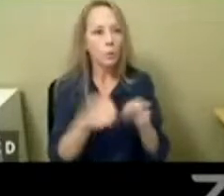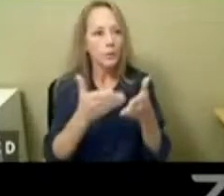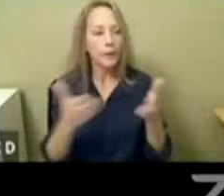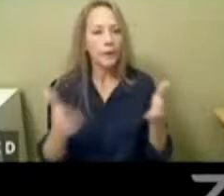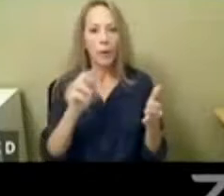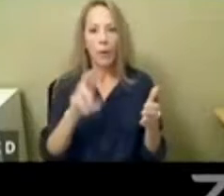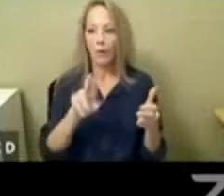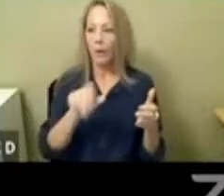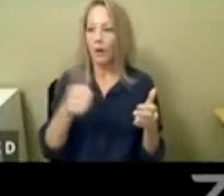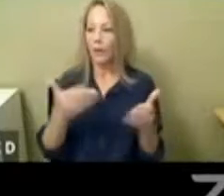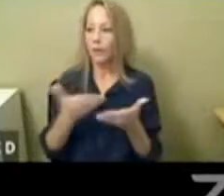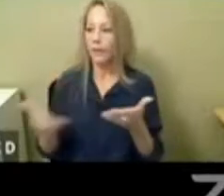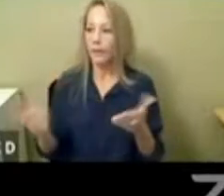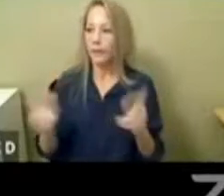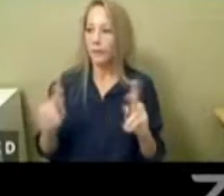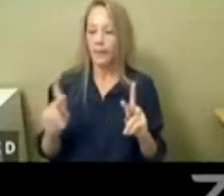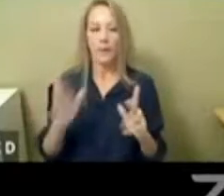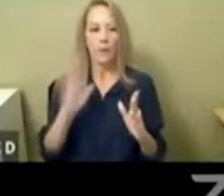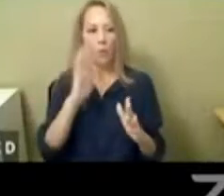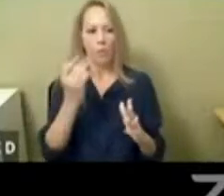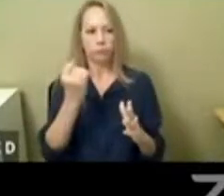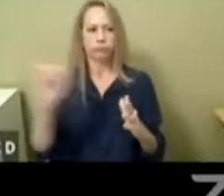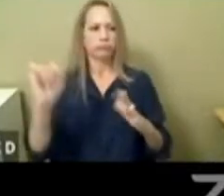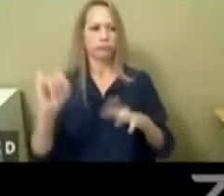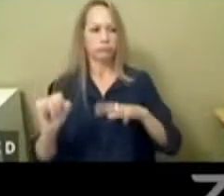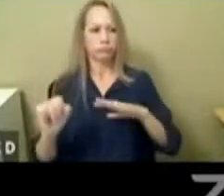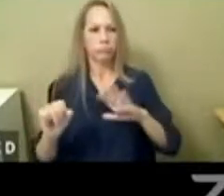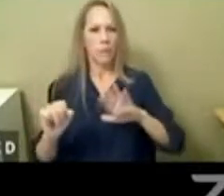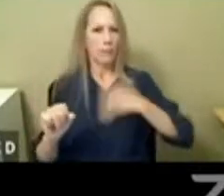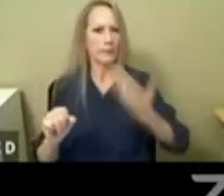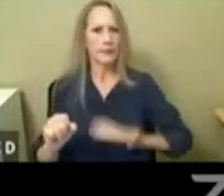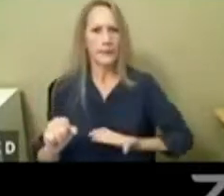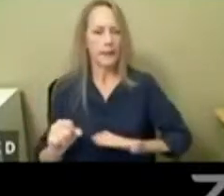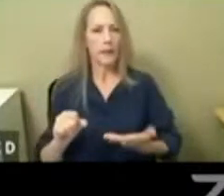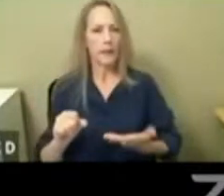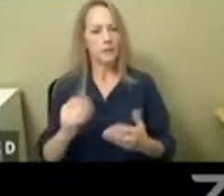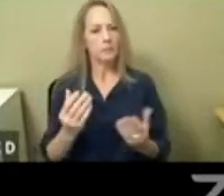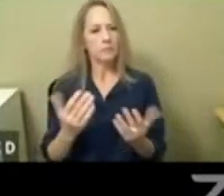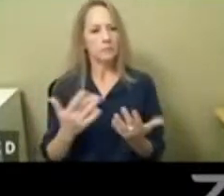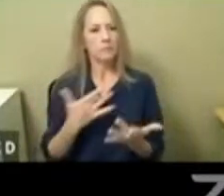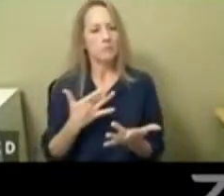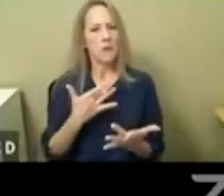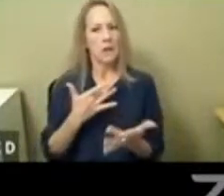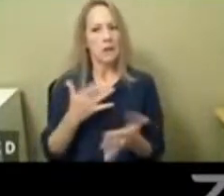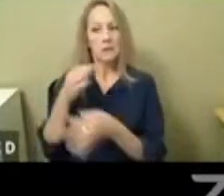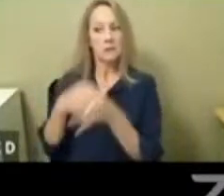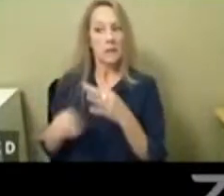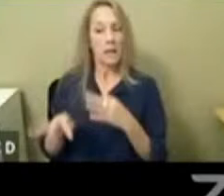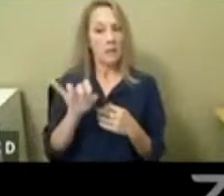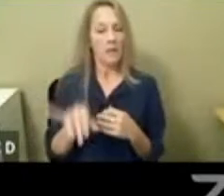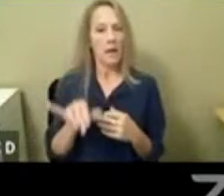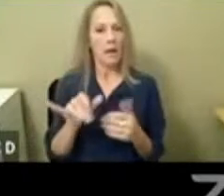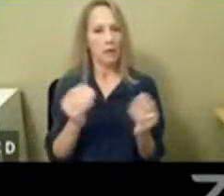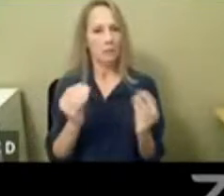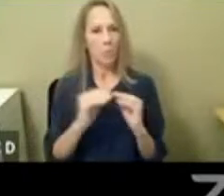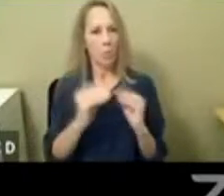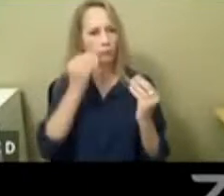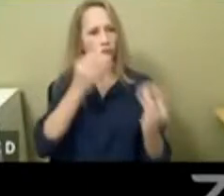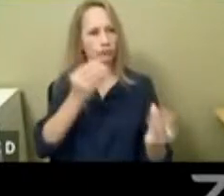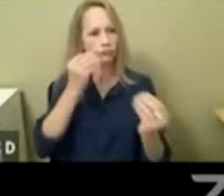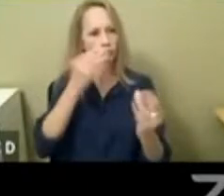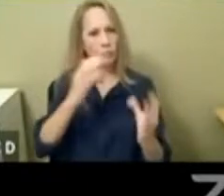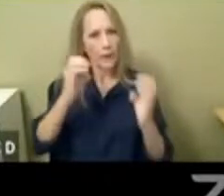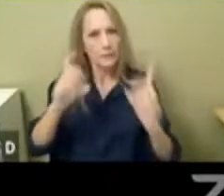just be up in arms with. Instead, working toward an educational way of dealing with this and getting people to